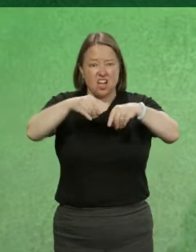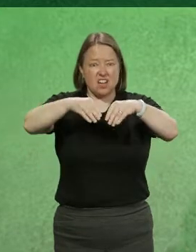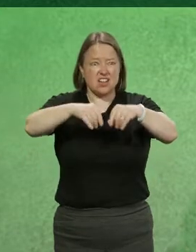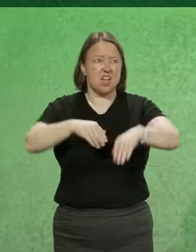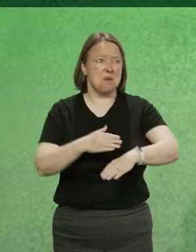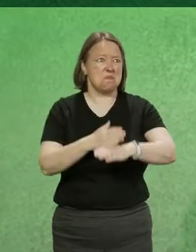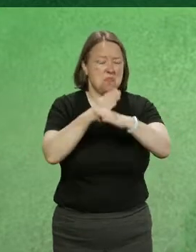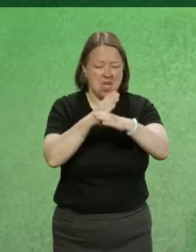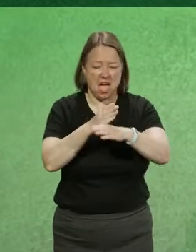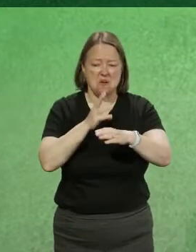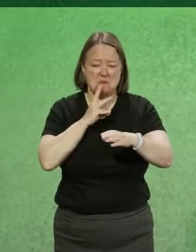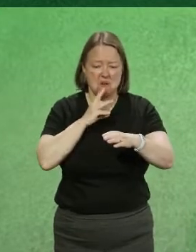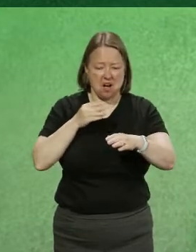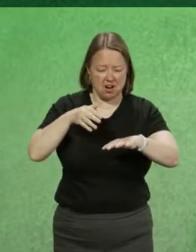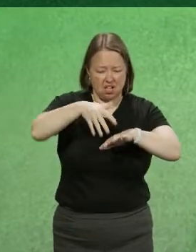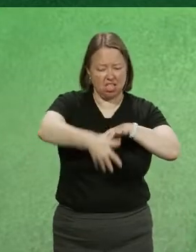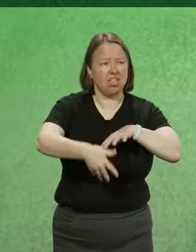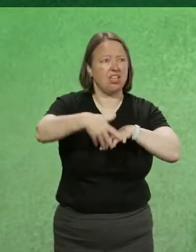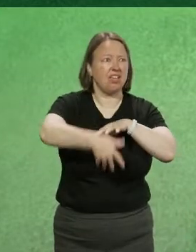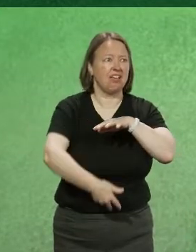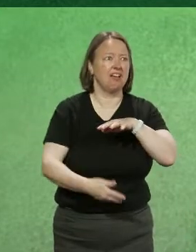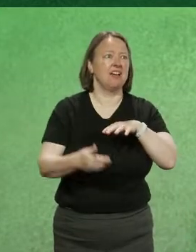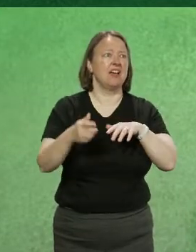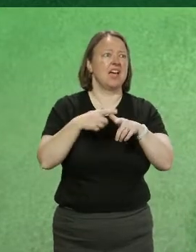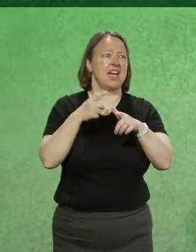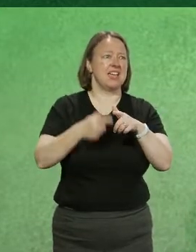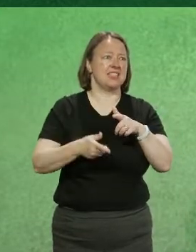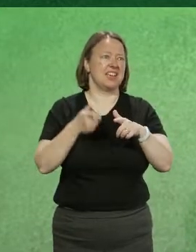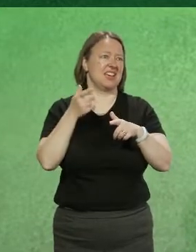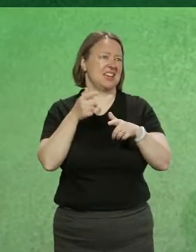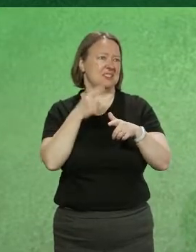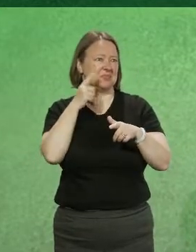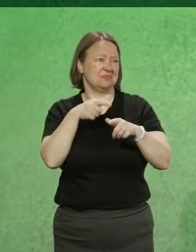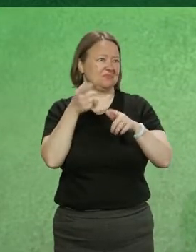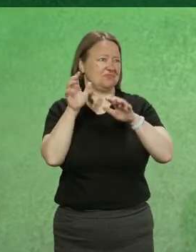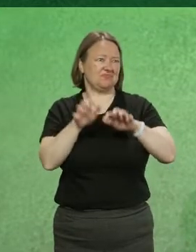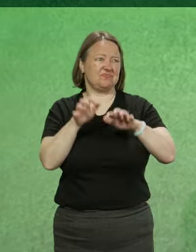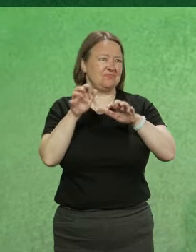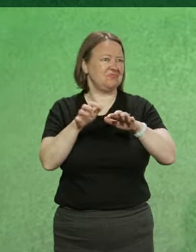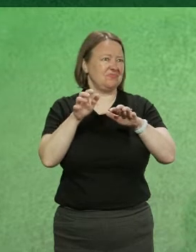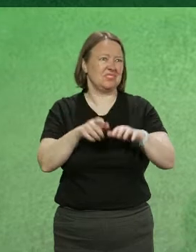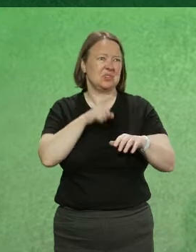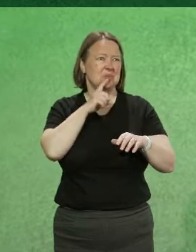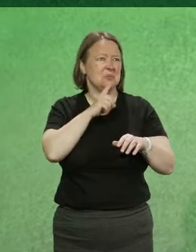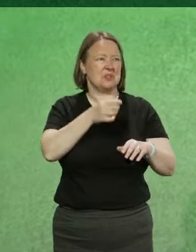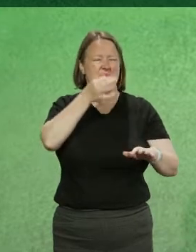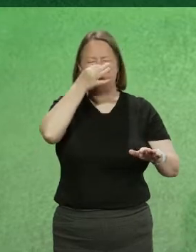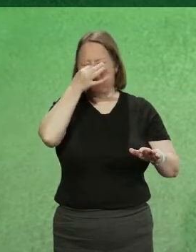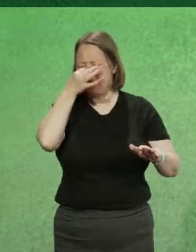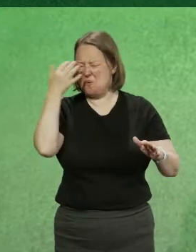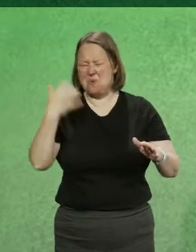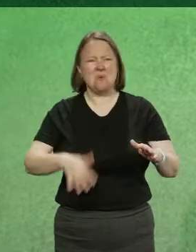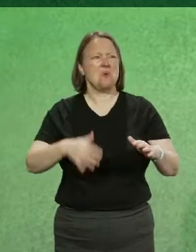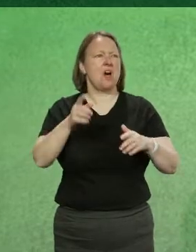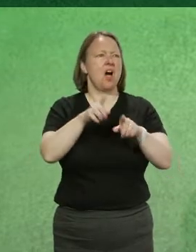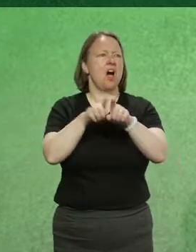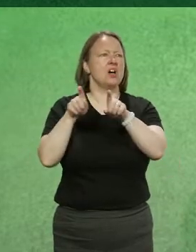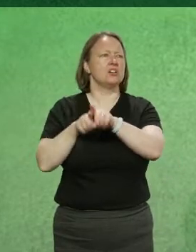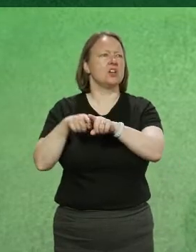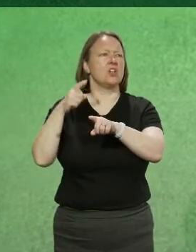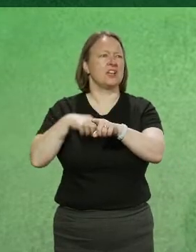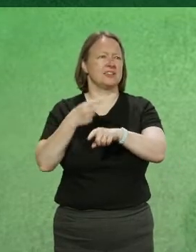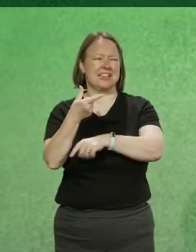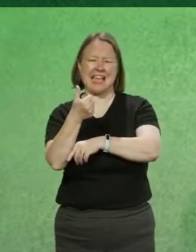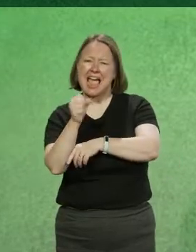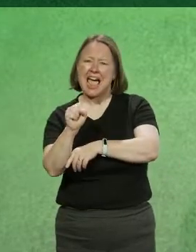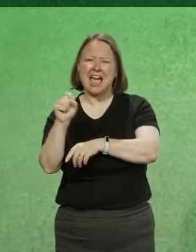floods, and also emitting pungent odor, especially when it rains. When they are burnt, they also emit toxic gases such